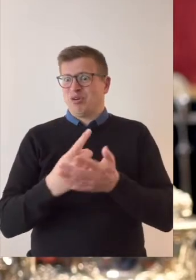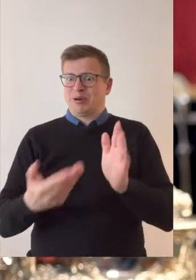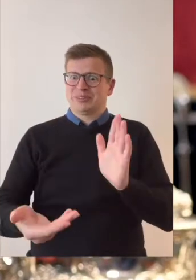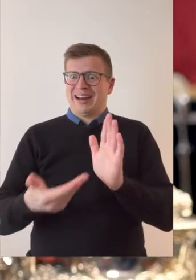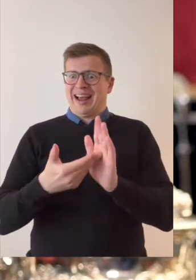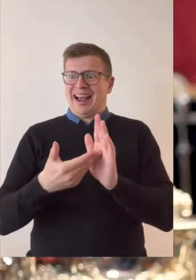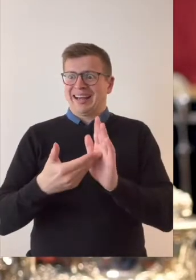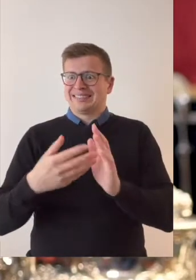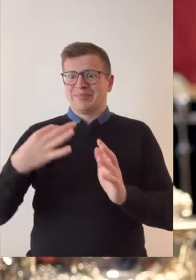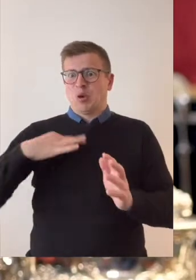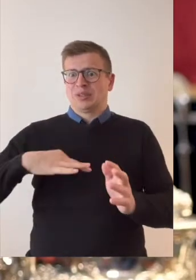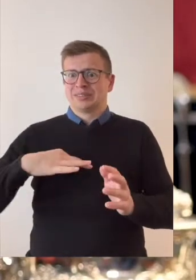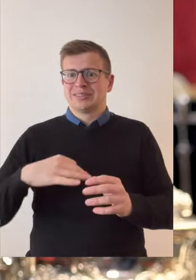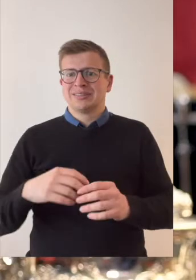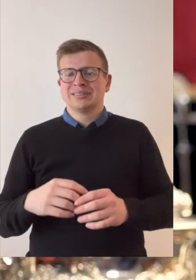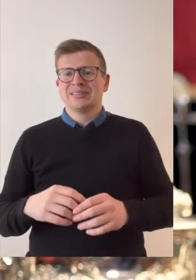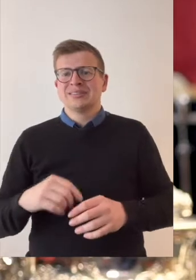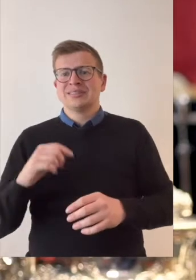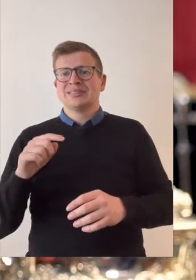an added bonus.